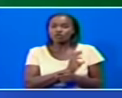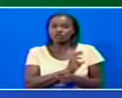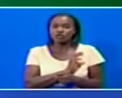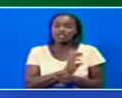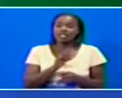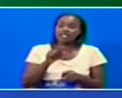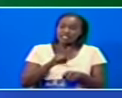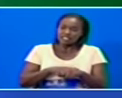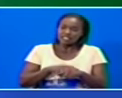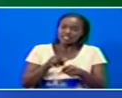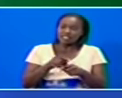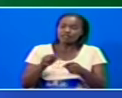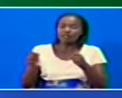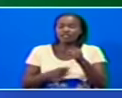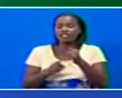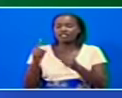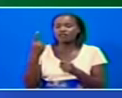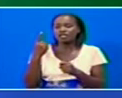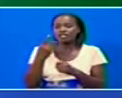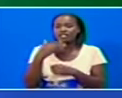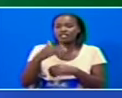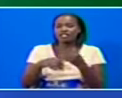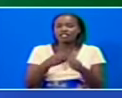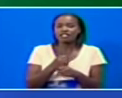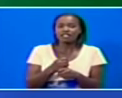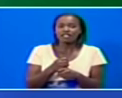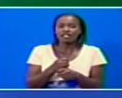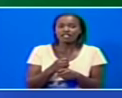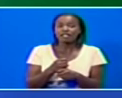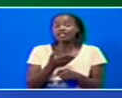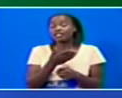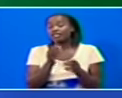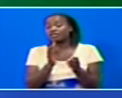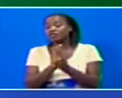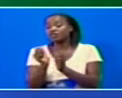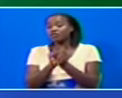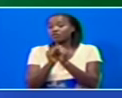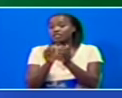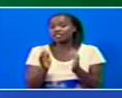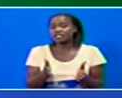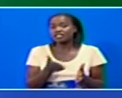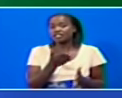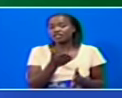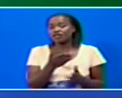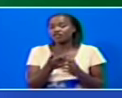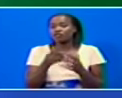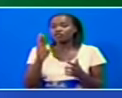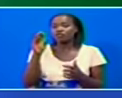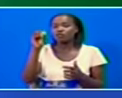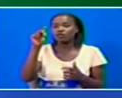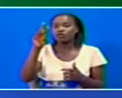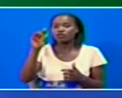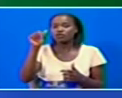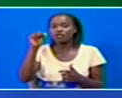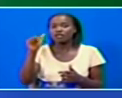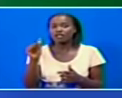in January 2017. Will it be Honorable Pelonomi Venson-Moitoi of Botswana,